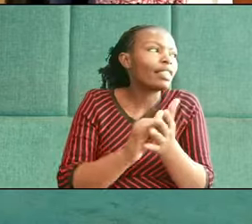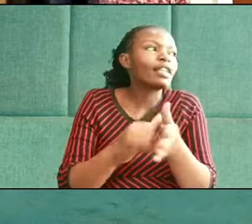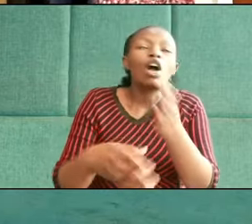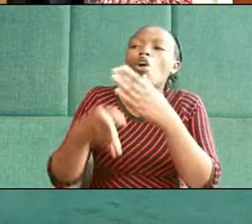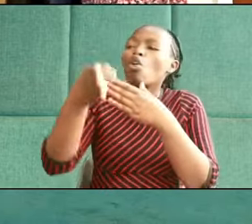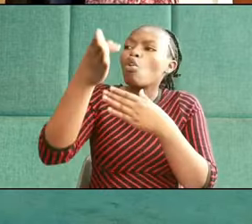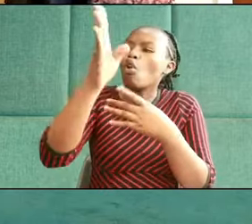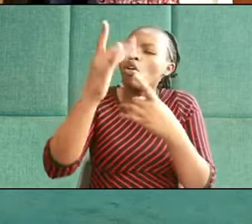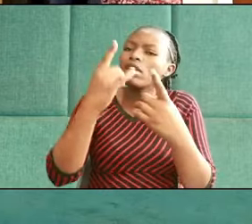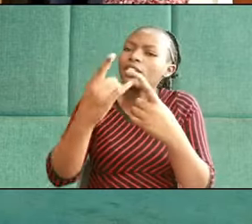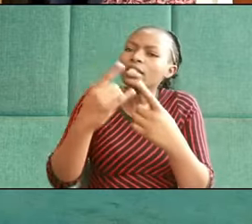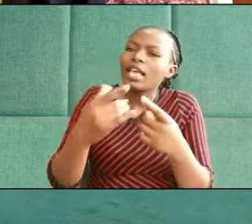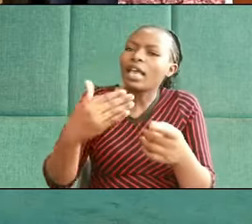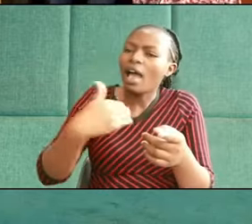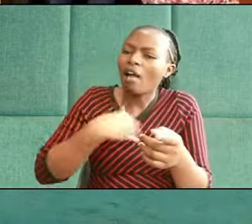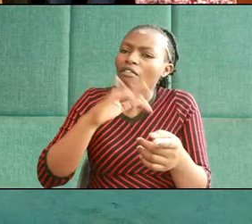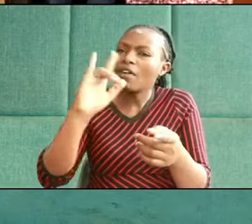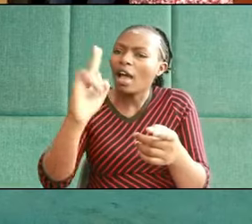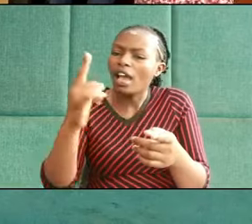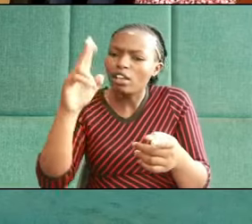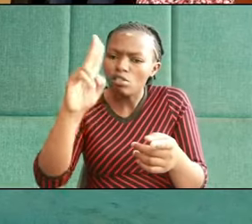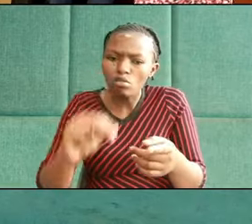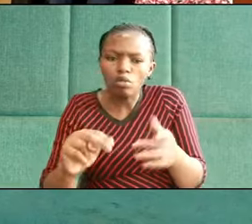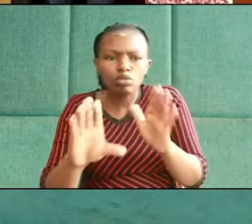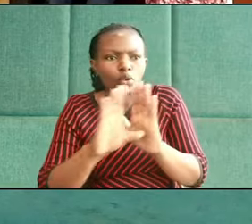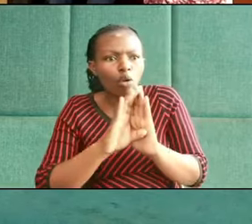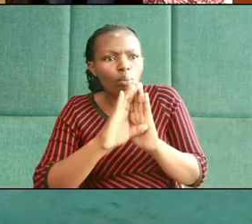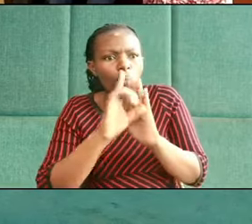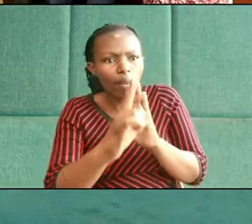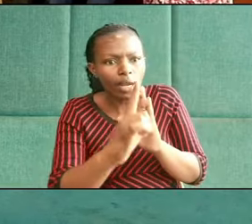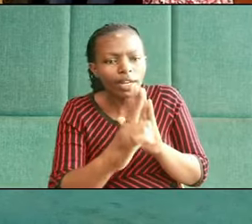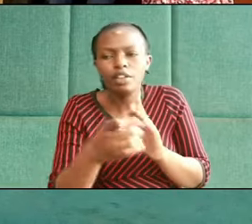commanded thee? Okay, what was the command?